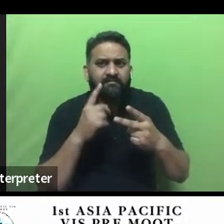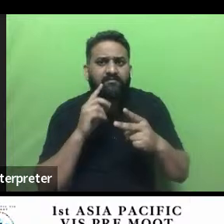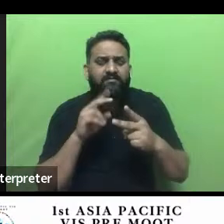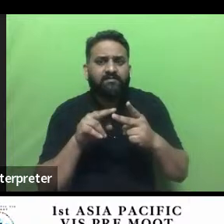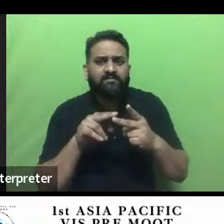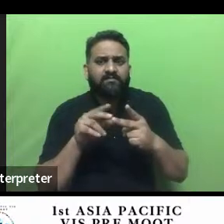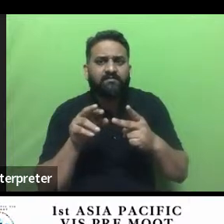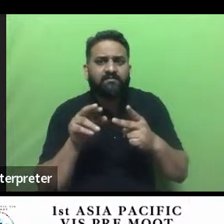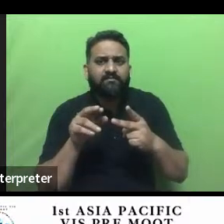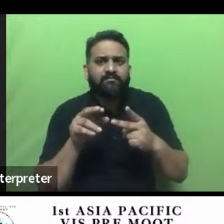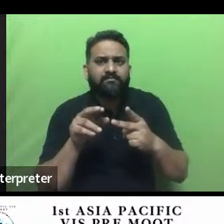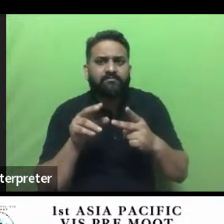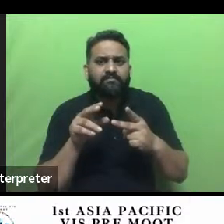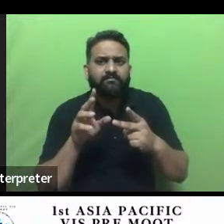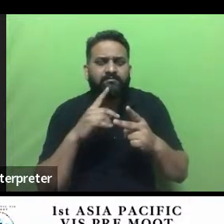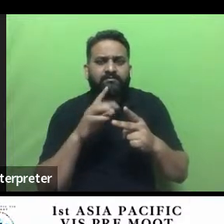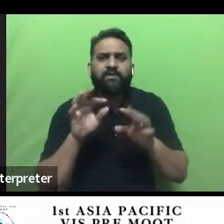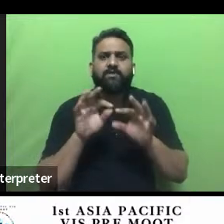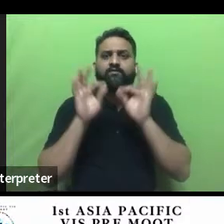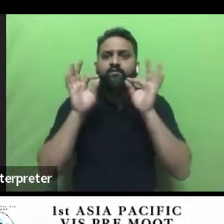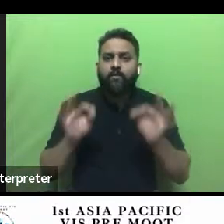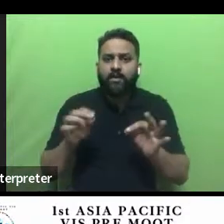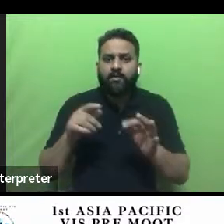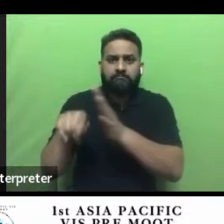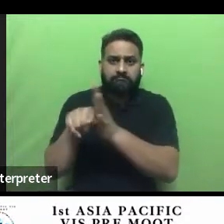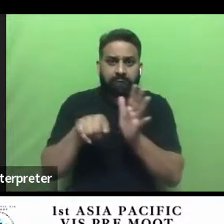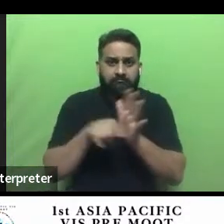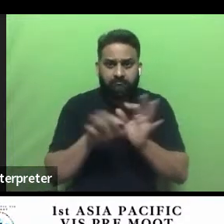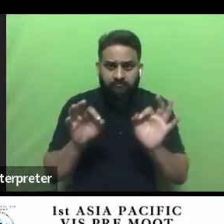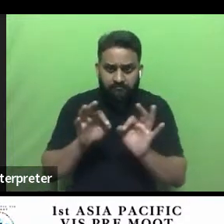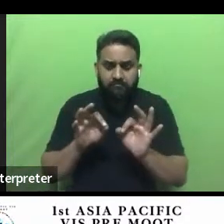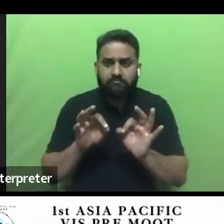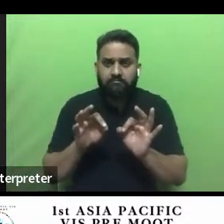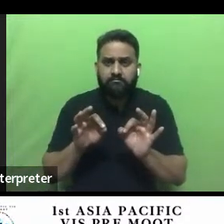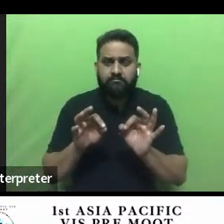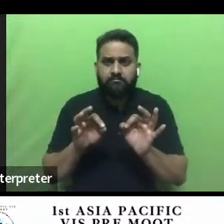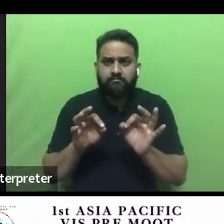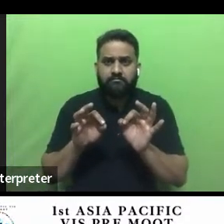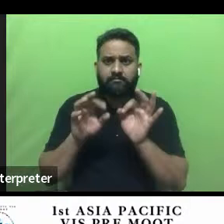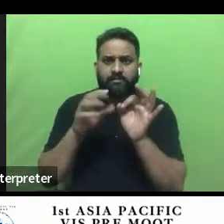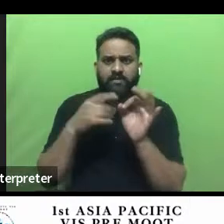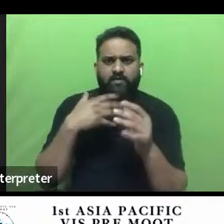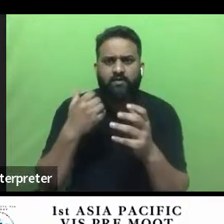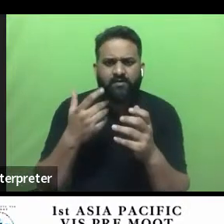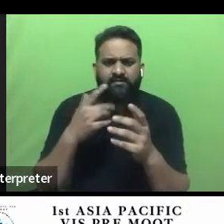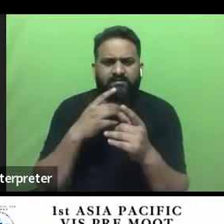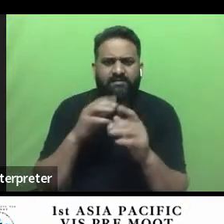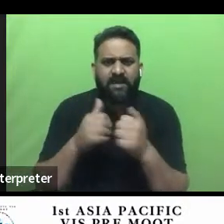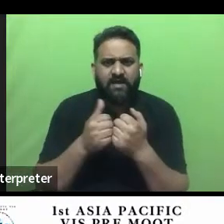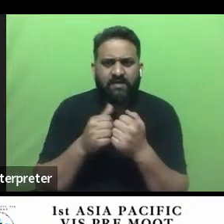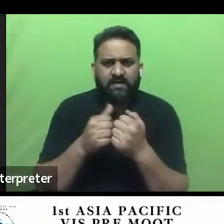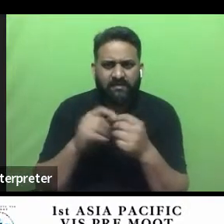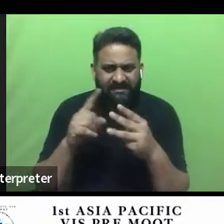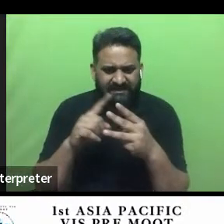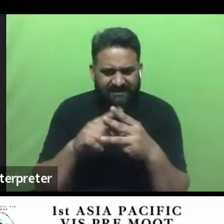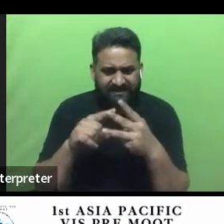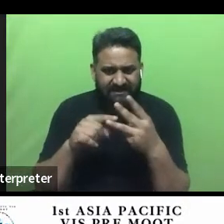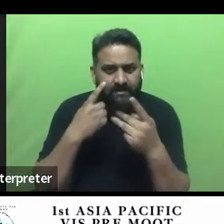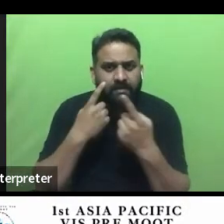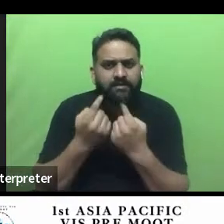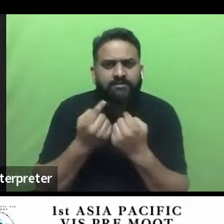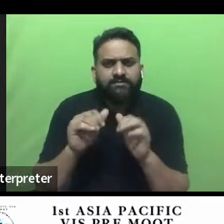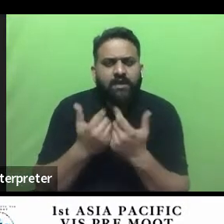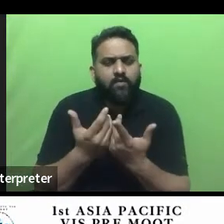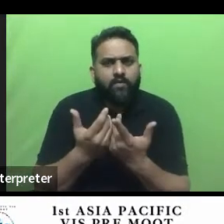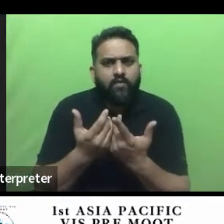a formal agreement, then an applied agreement would lead to that. And I wonder, where do you get this 3-step test? Does